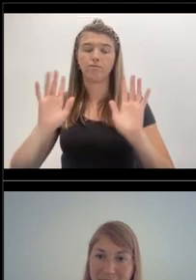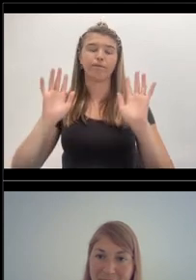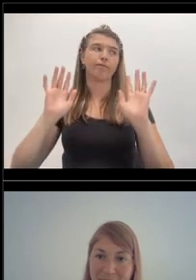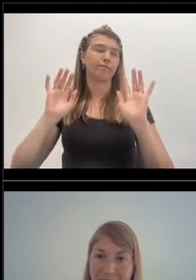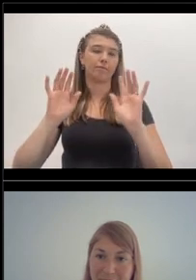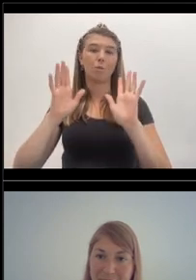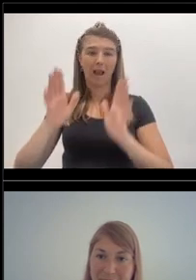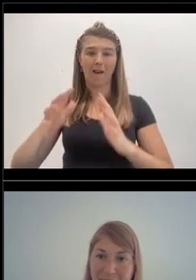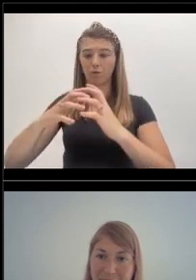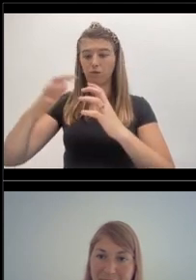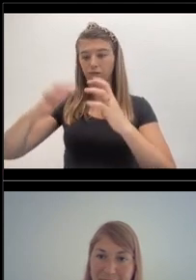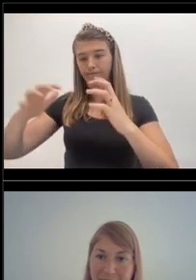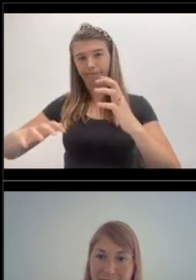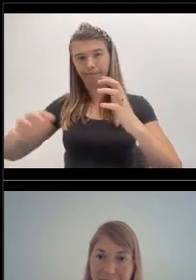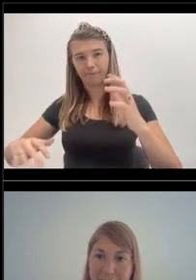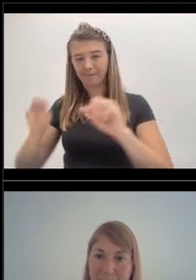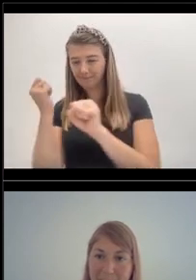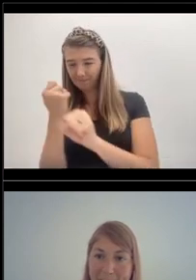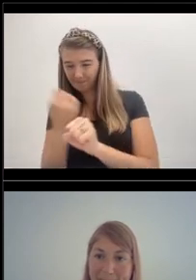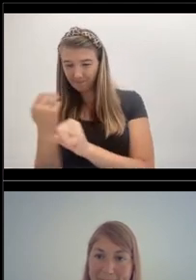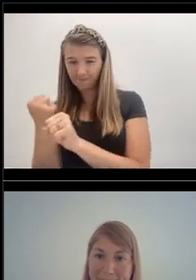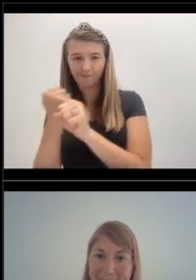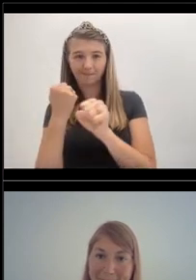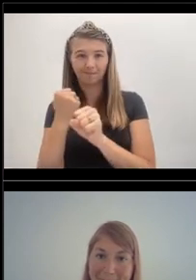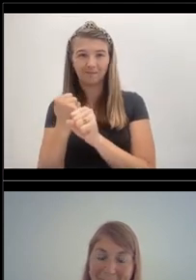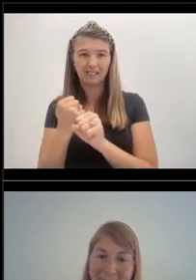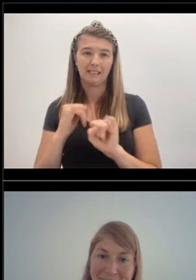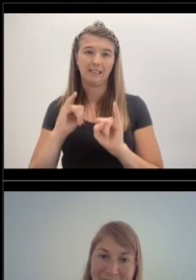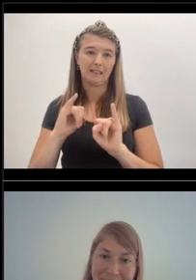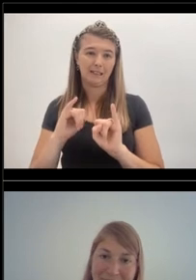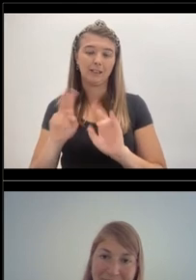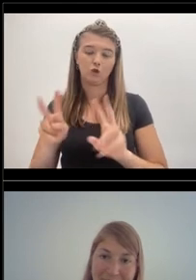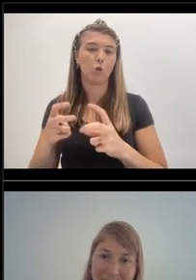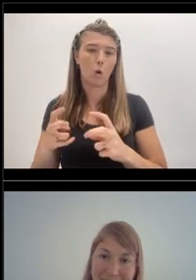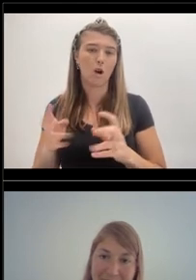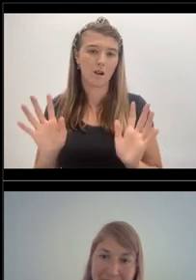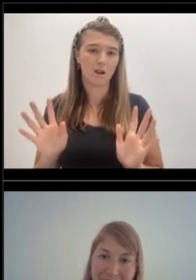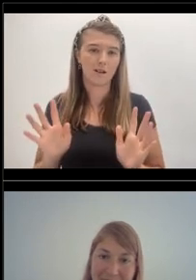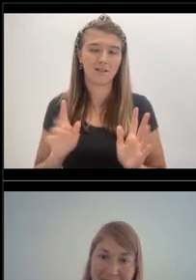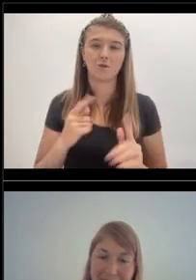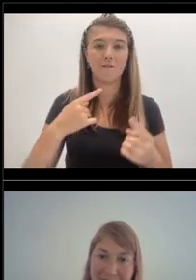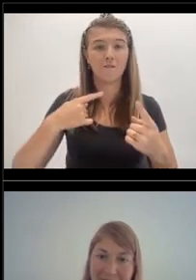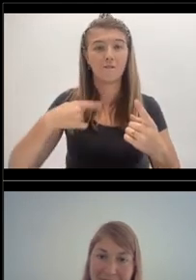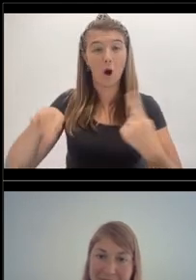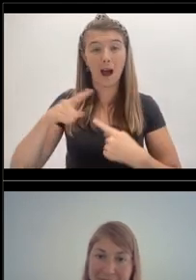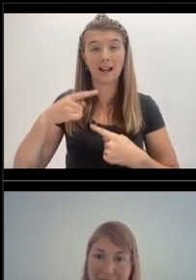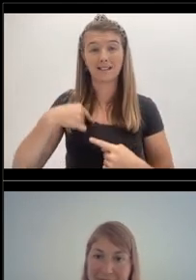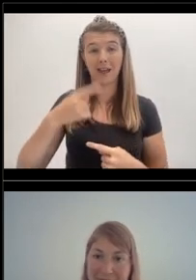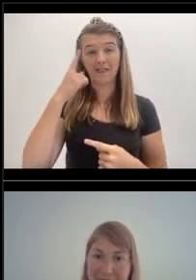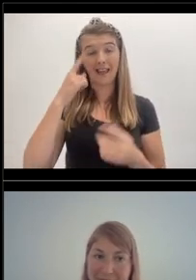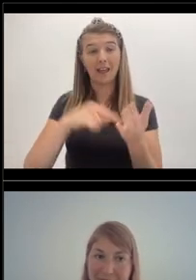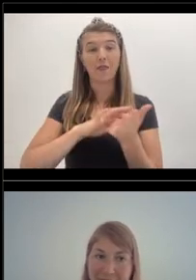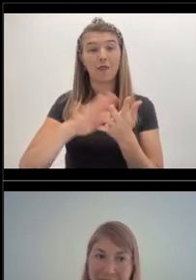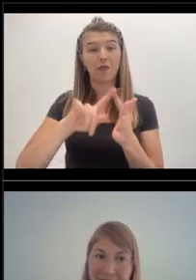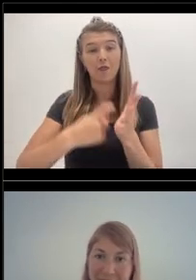and take a hammer and chisel to it. So to us, very basically, I think if it's thermoplastic, a process